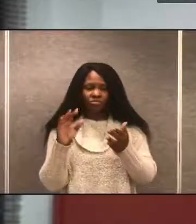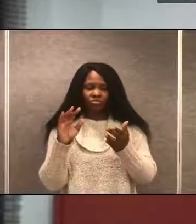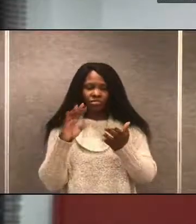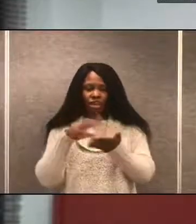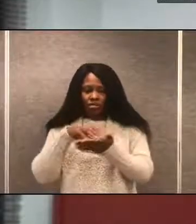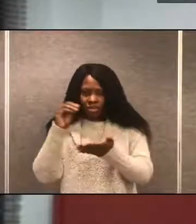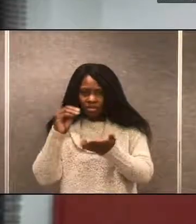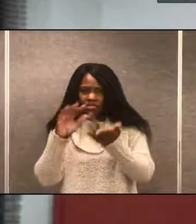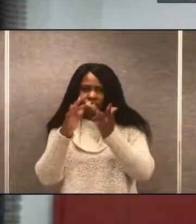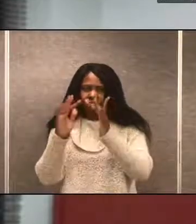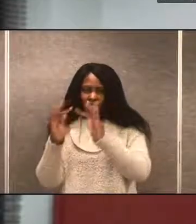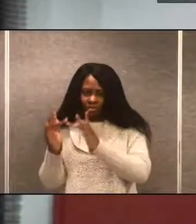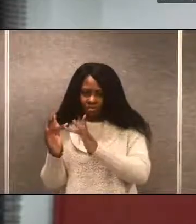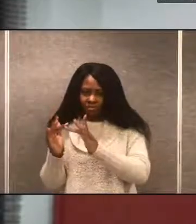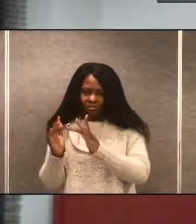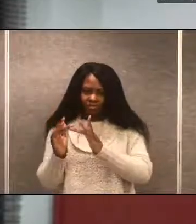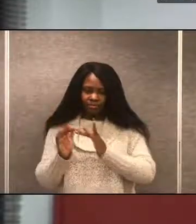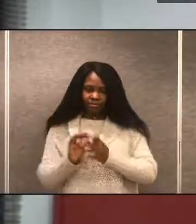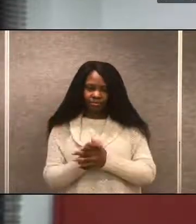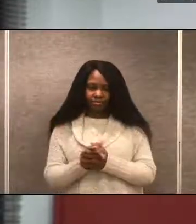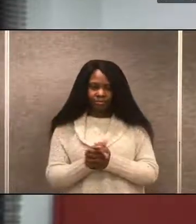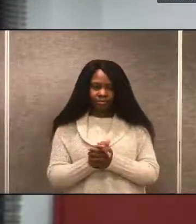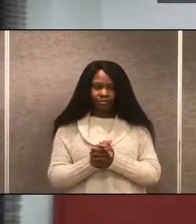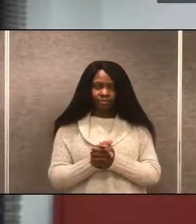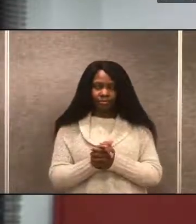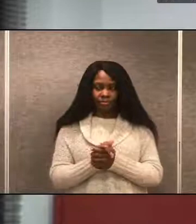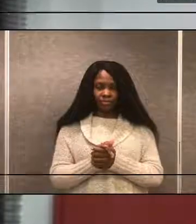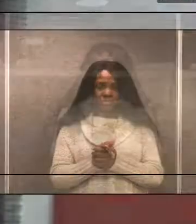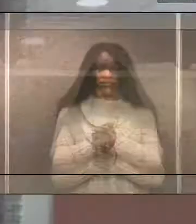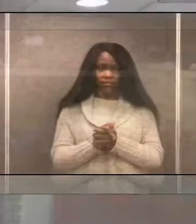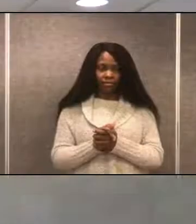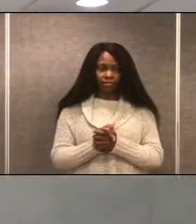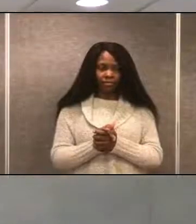engage the students around instruction.